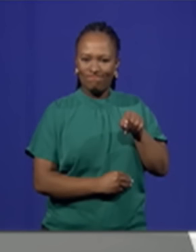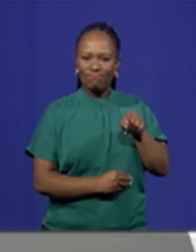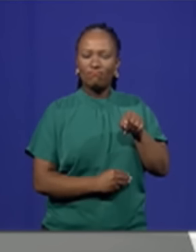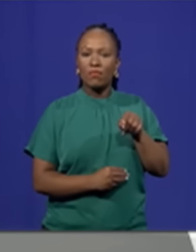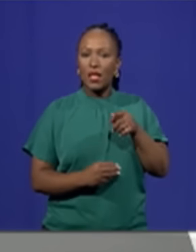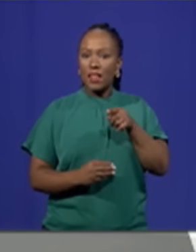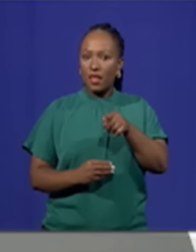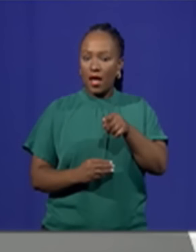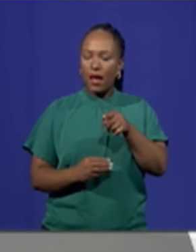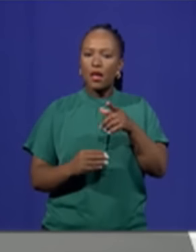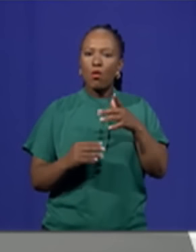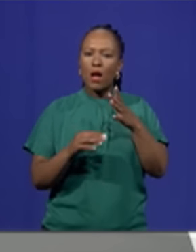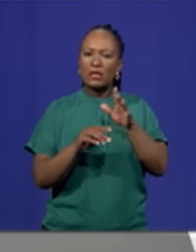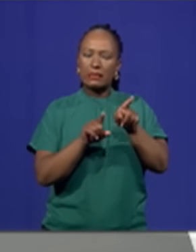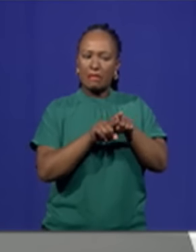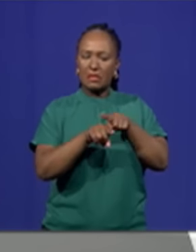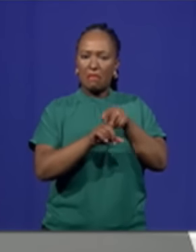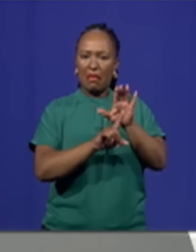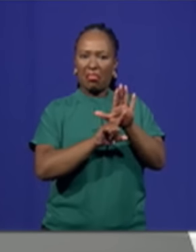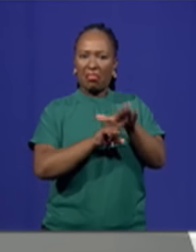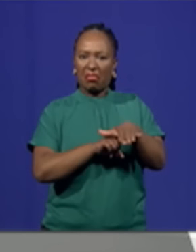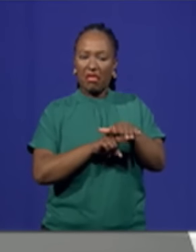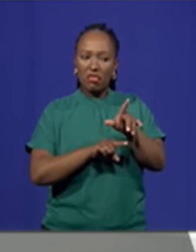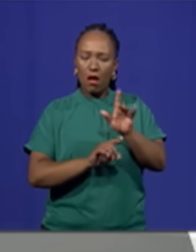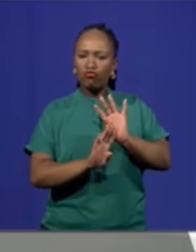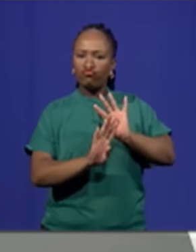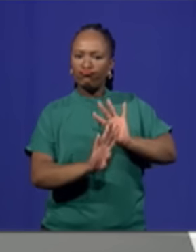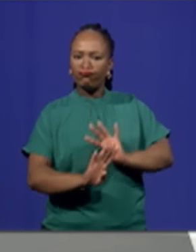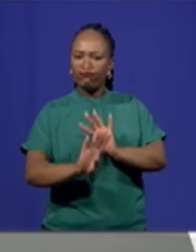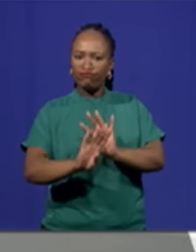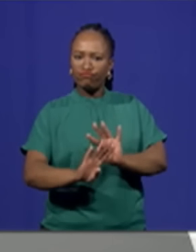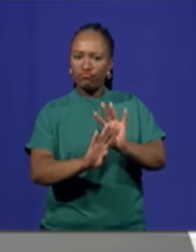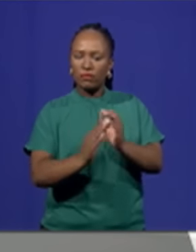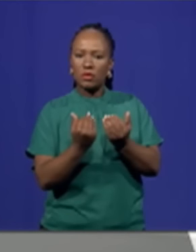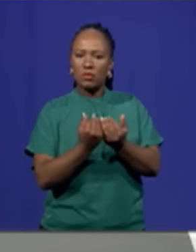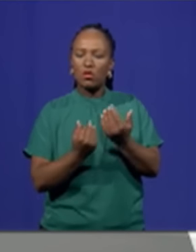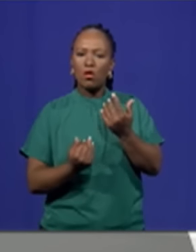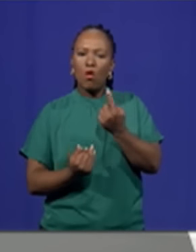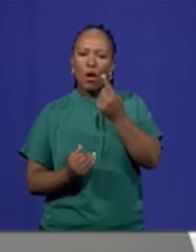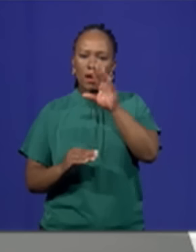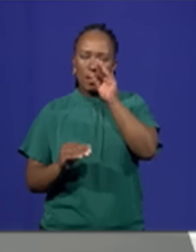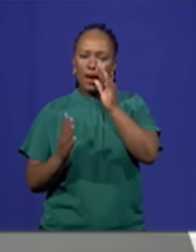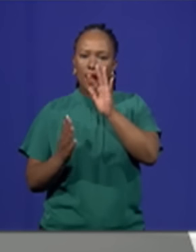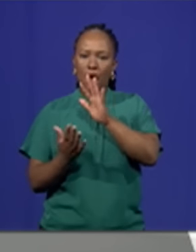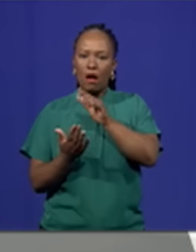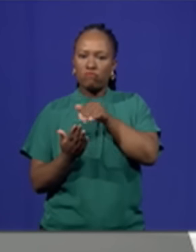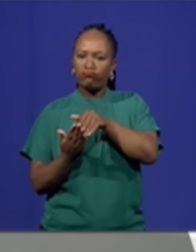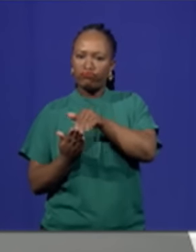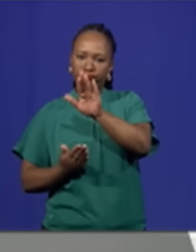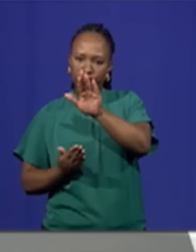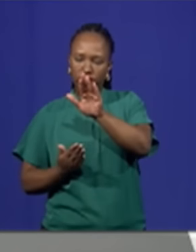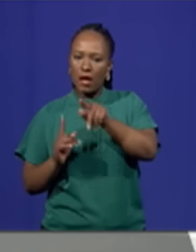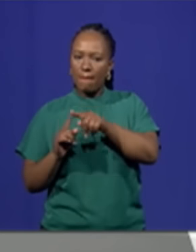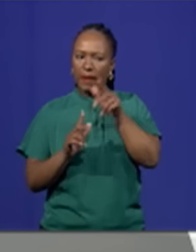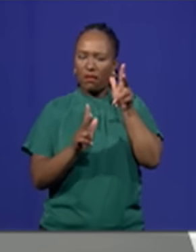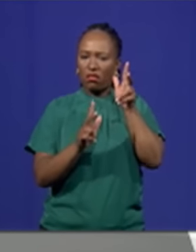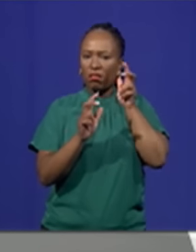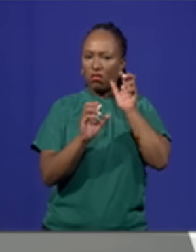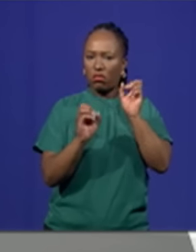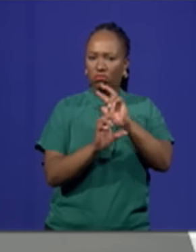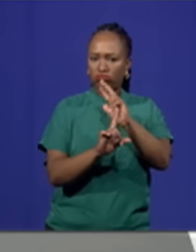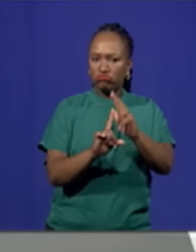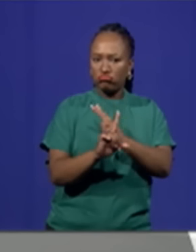ga sekolo go tlhagisa matshwenyego a bona. Ditshupetso tseno di latela go kopiwa ga moithuti kwa sekolong kwa ntle ga dithetso tsa kgalemo